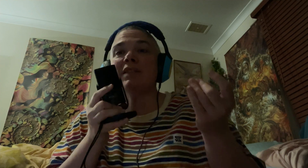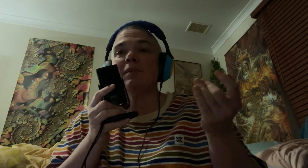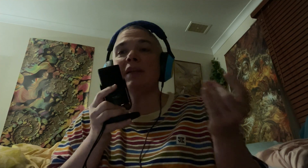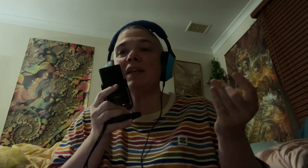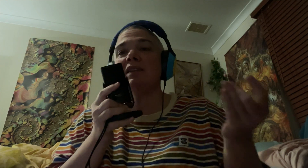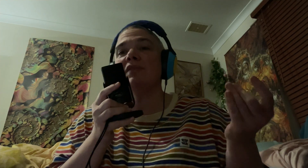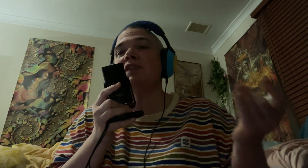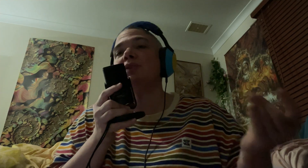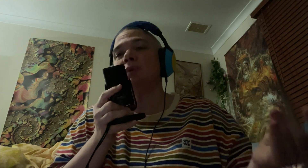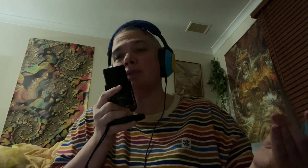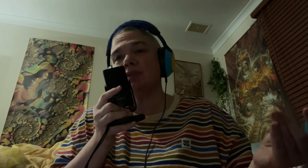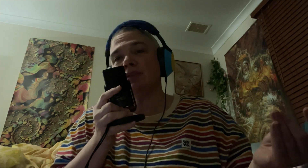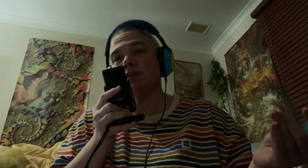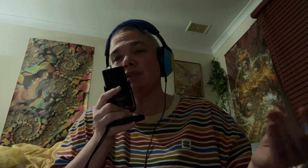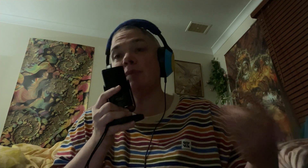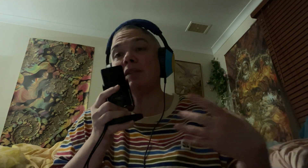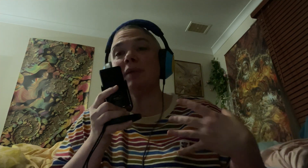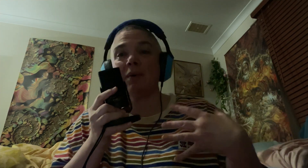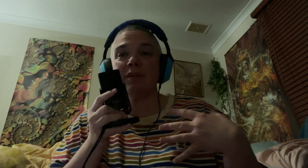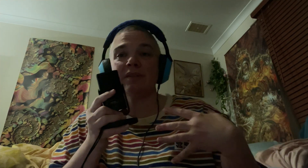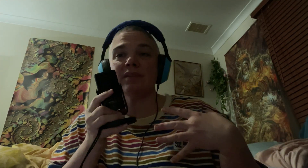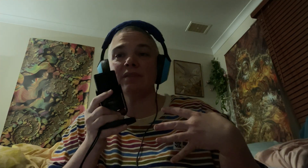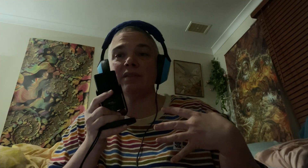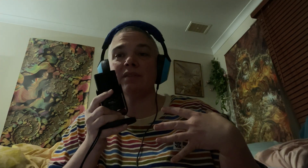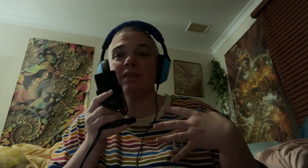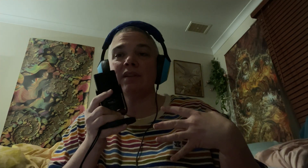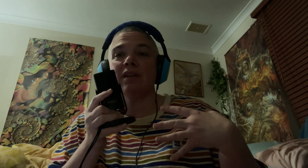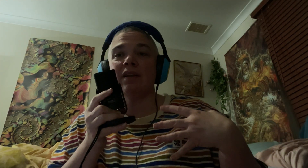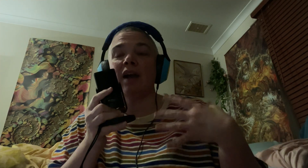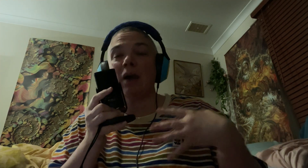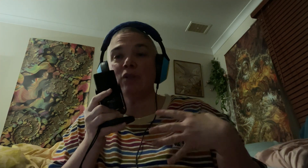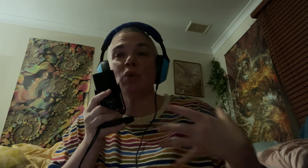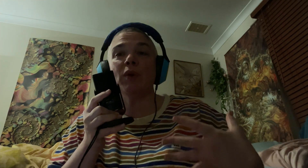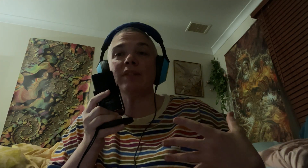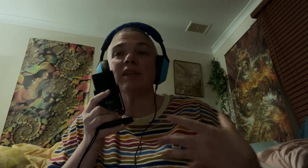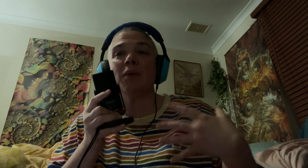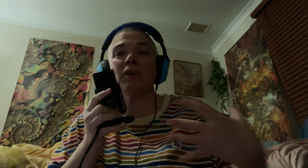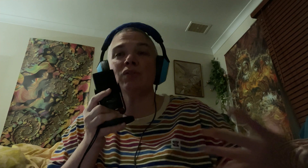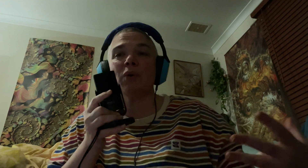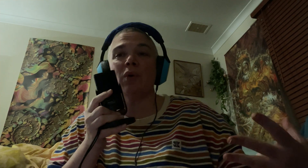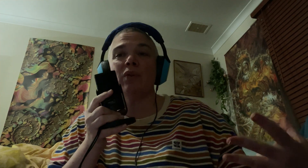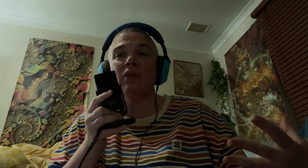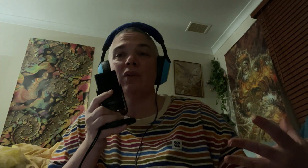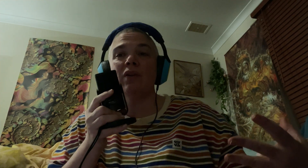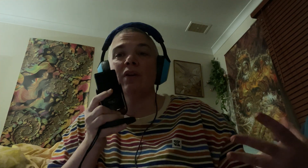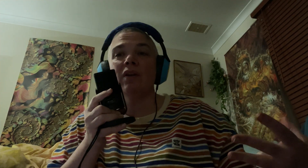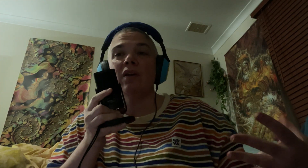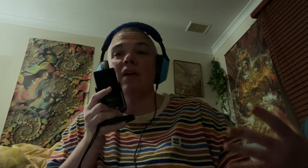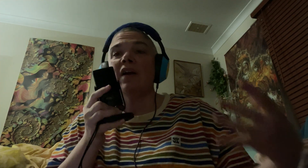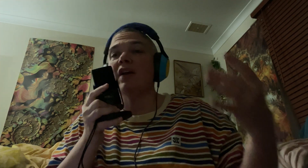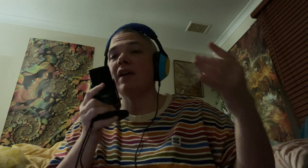It's meant to be individual. It's meant to be ours. Our choice, our control,